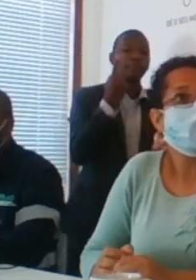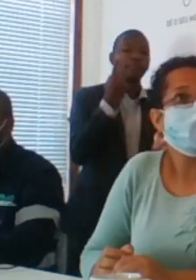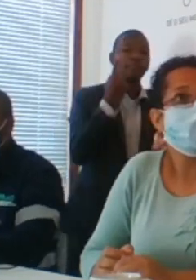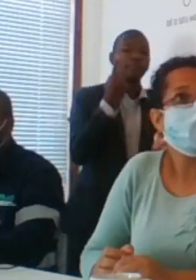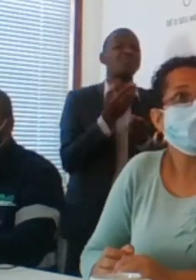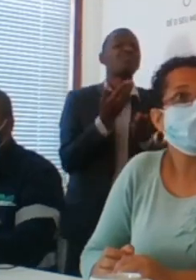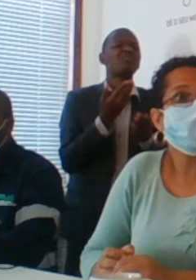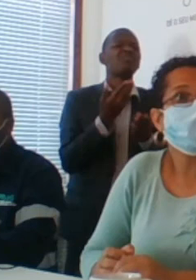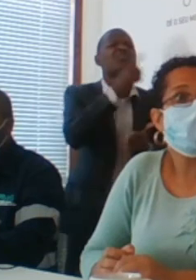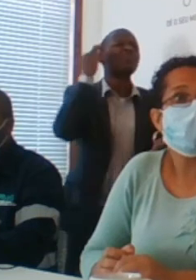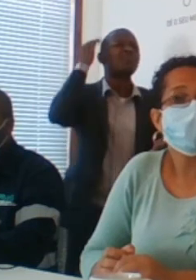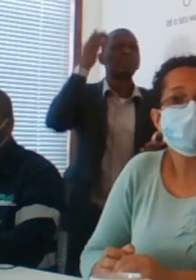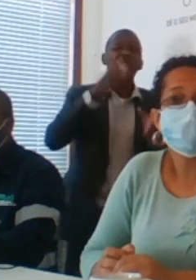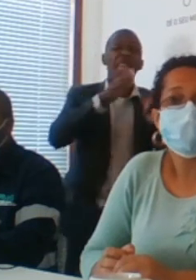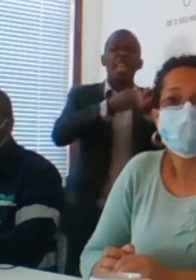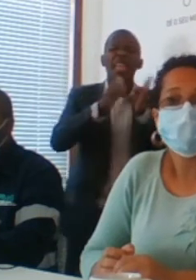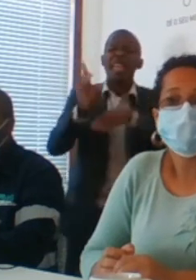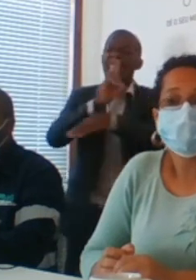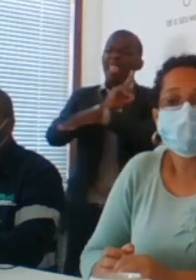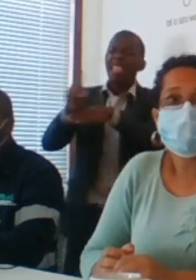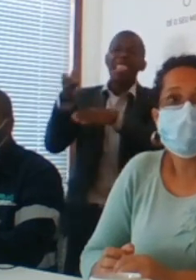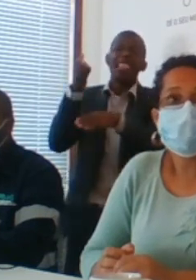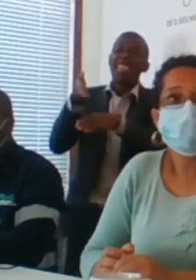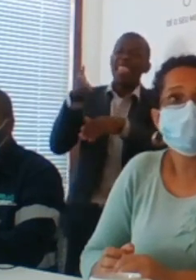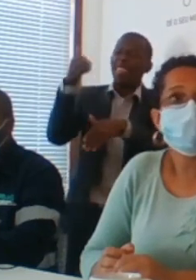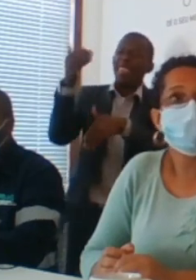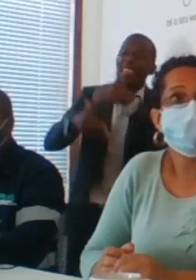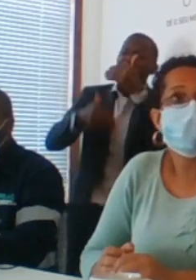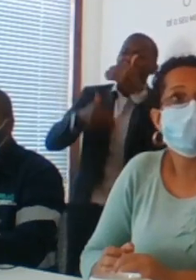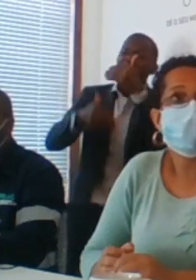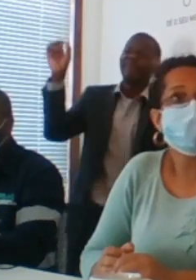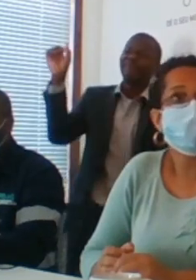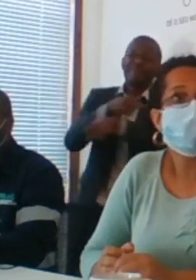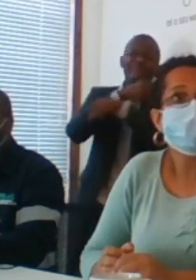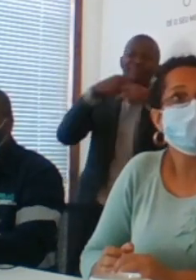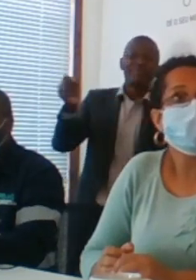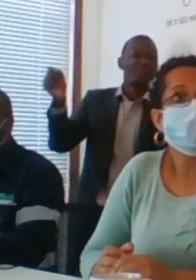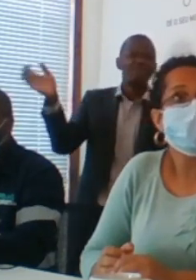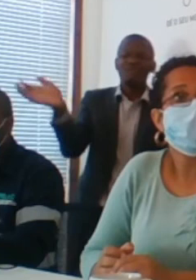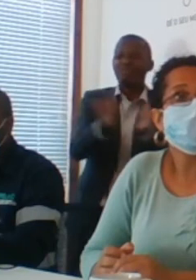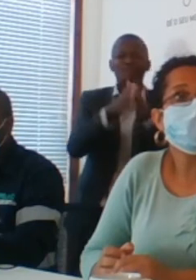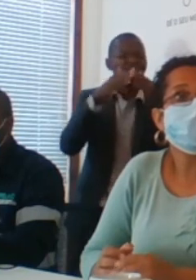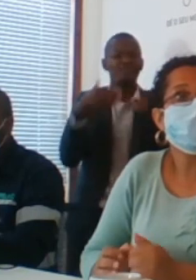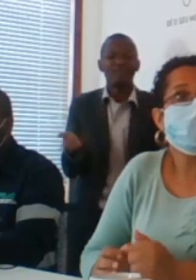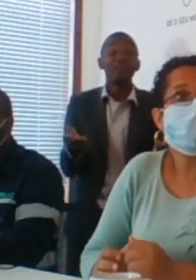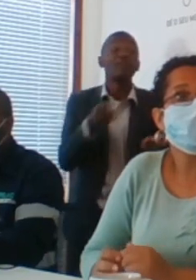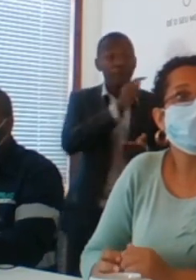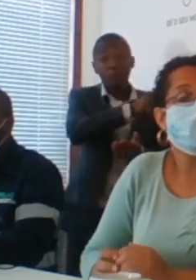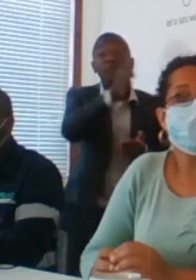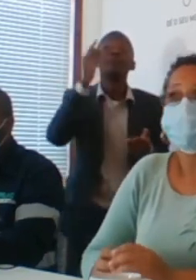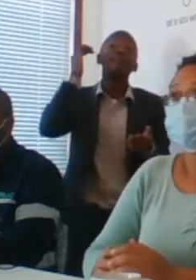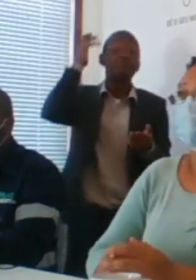they cannot do anything. Well, people only want to be given. So I've decided to go forward